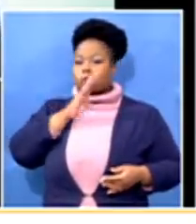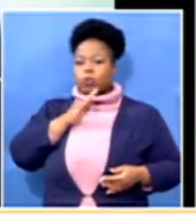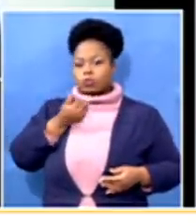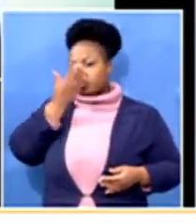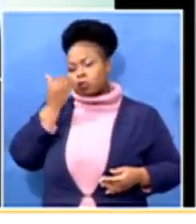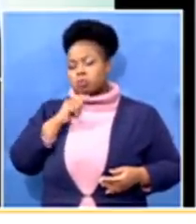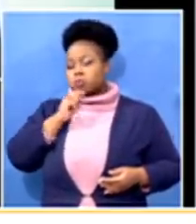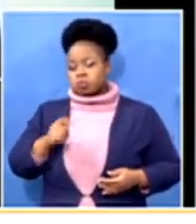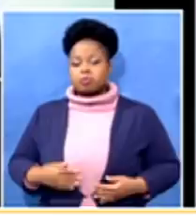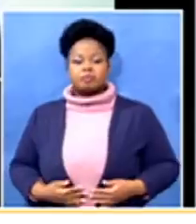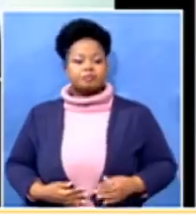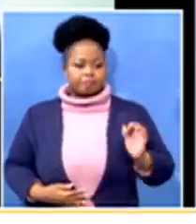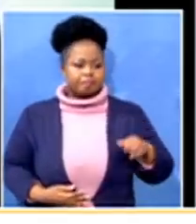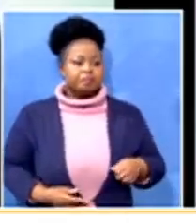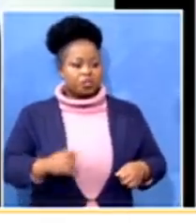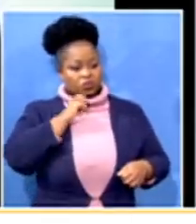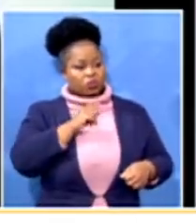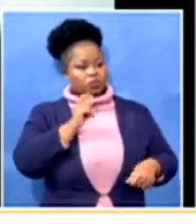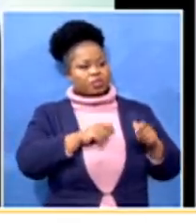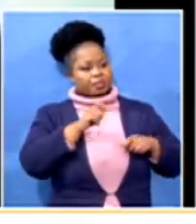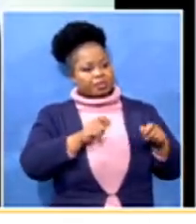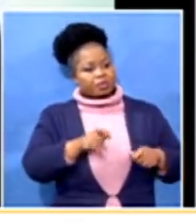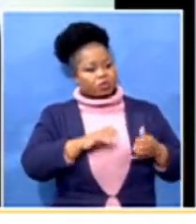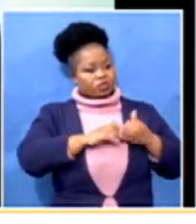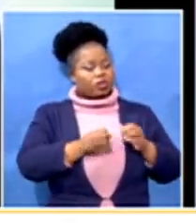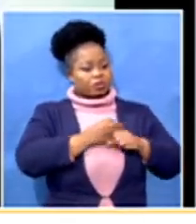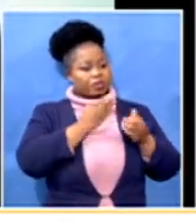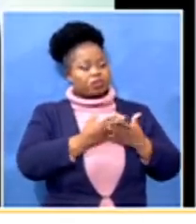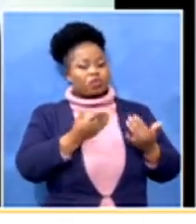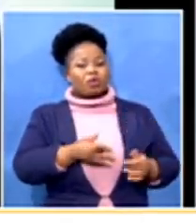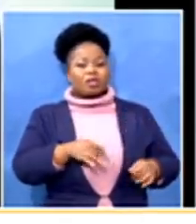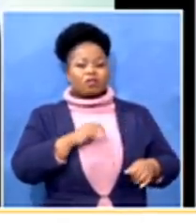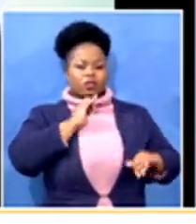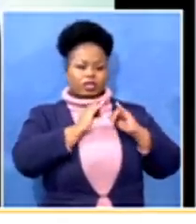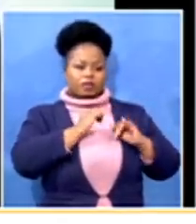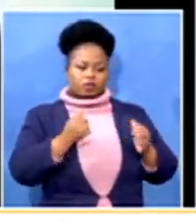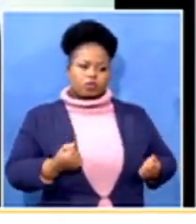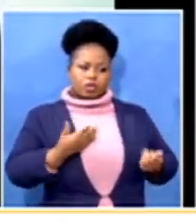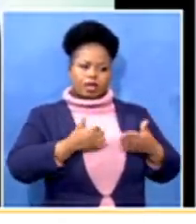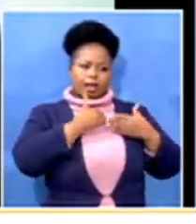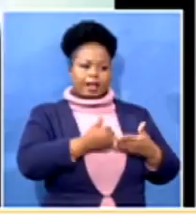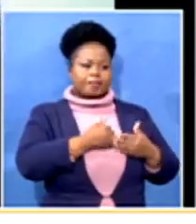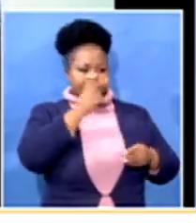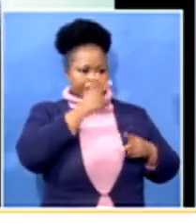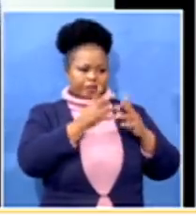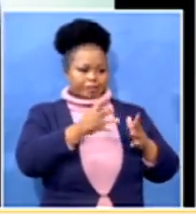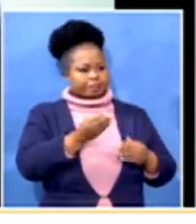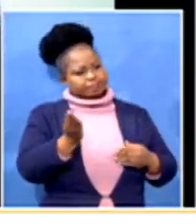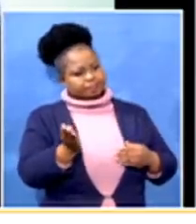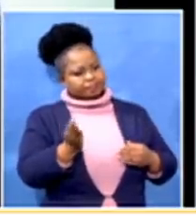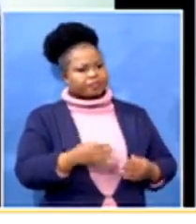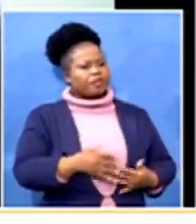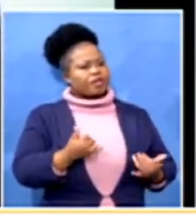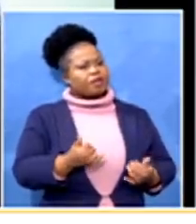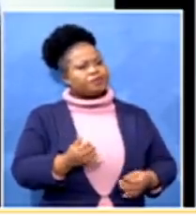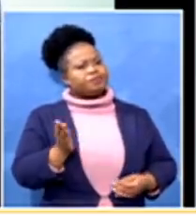worries us. And that is those are the people that we're trying to reach, perhaps during this interview, to offer them some help. But Professor, I want to come to you now. So what